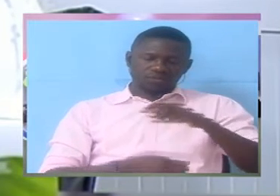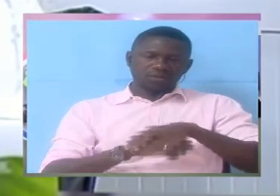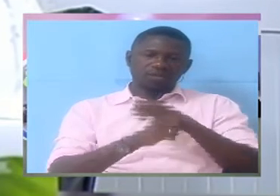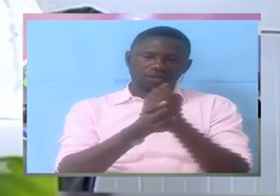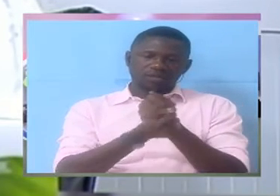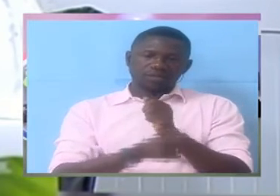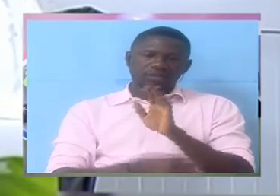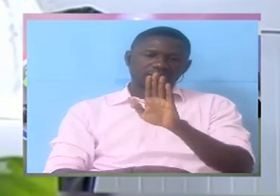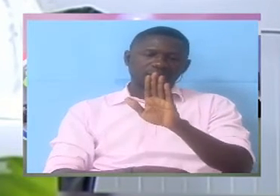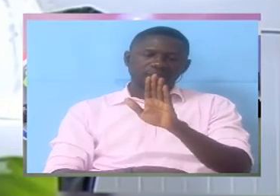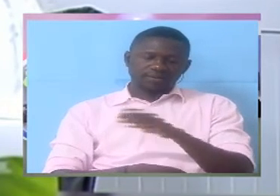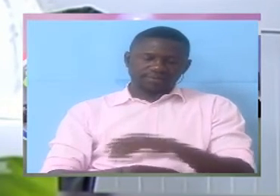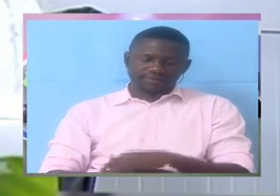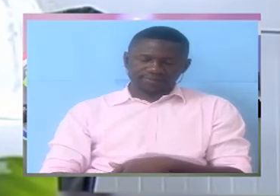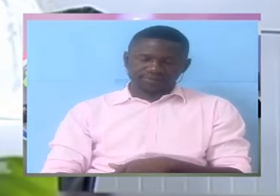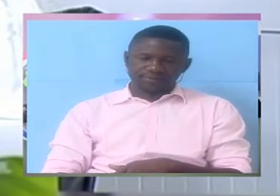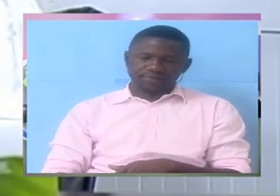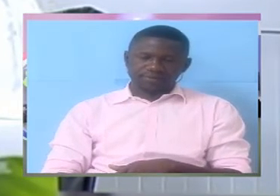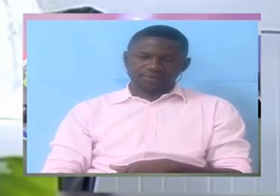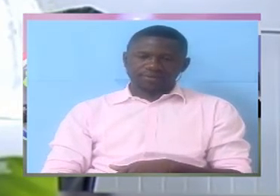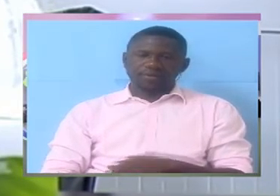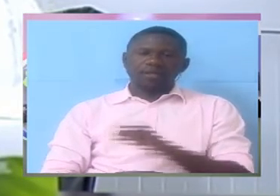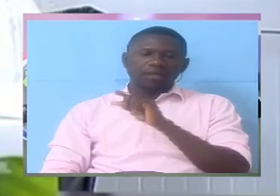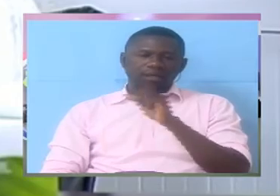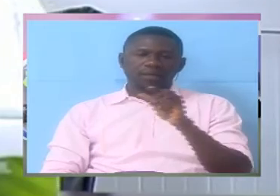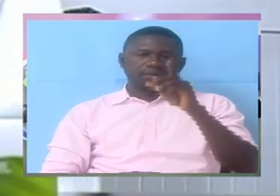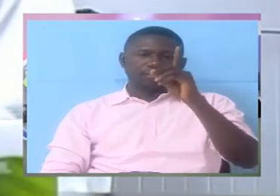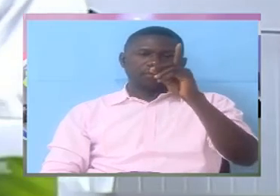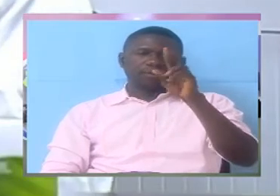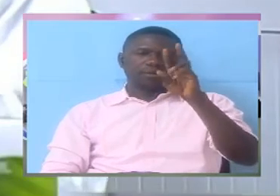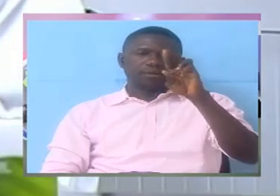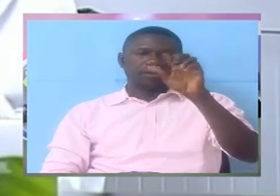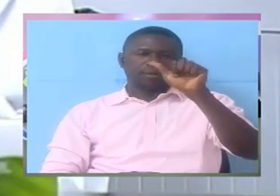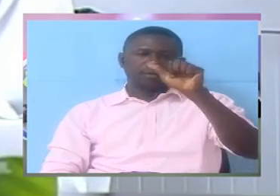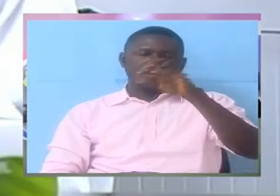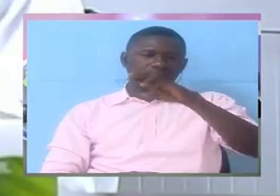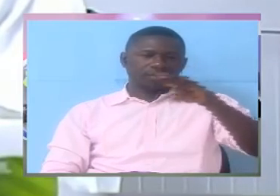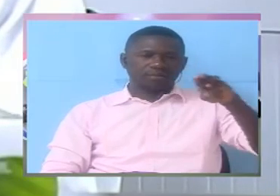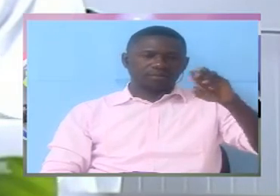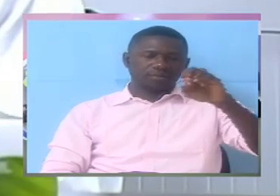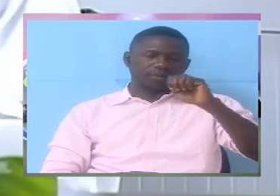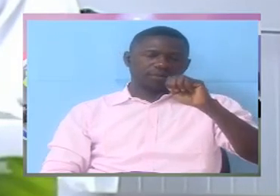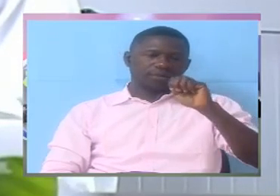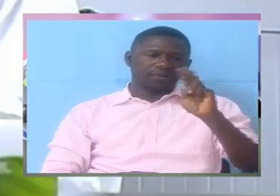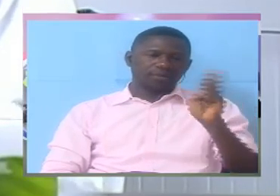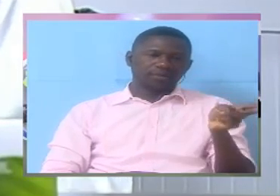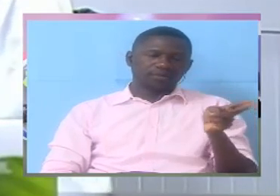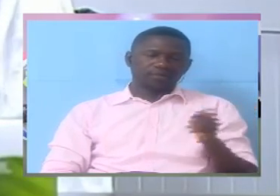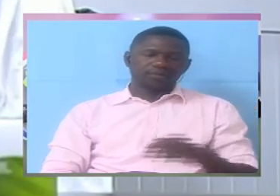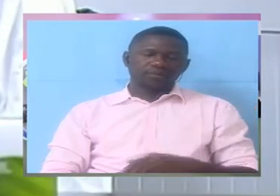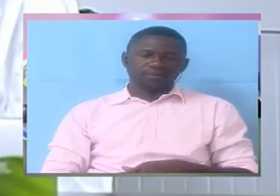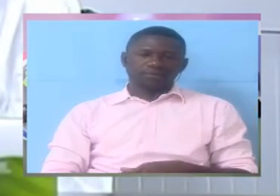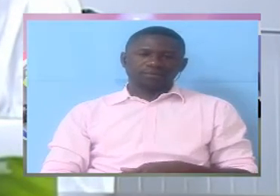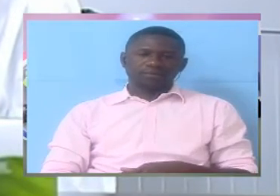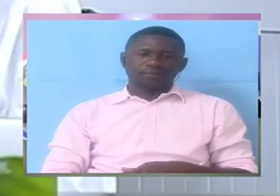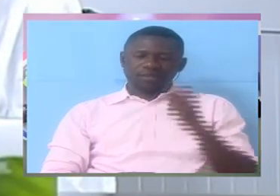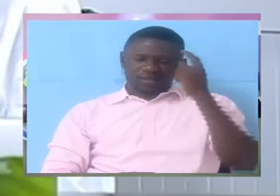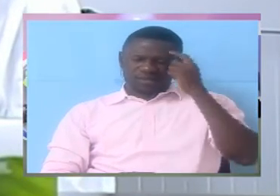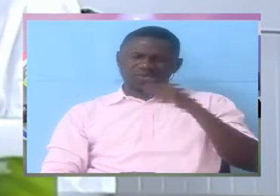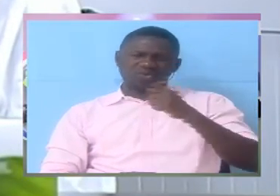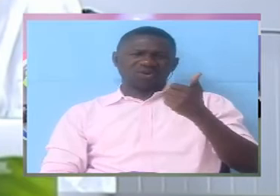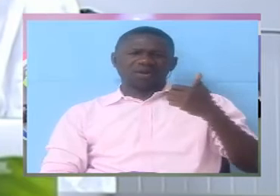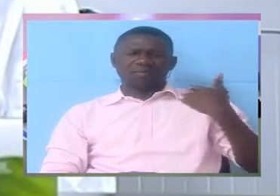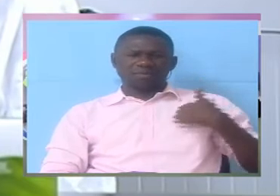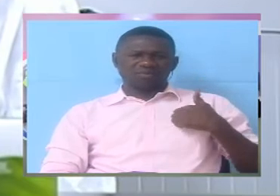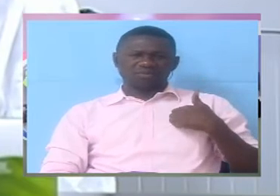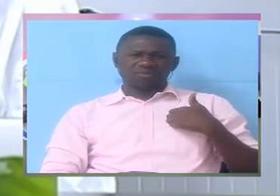ko tem muta nyaaro do manni drame kon taw ni I think the other people Jouf Omar Jouf and Essa is it Essa